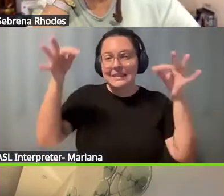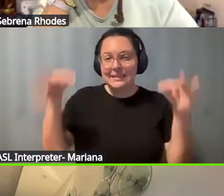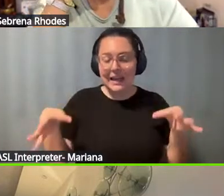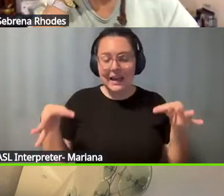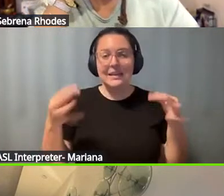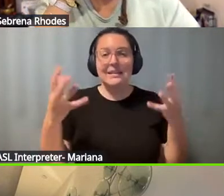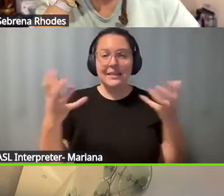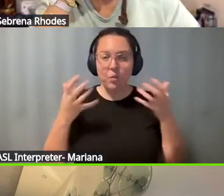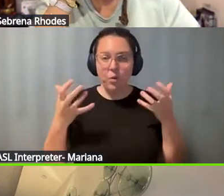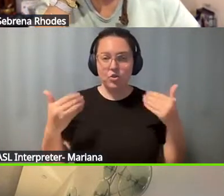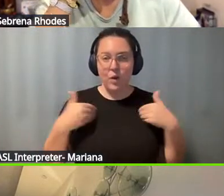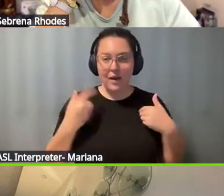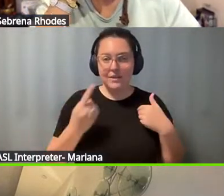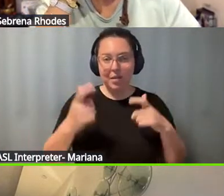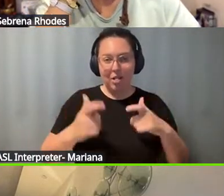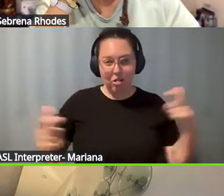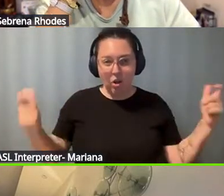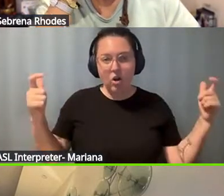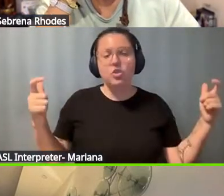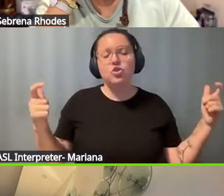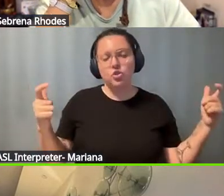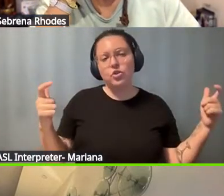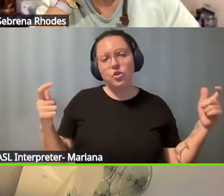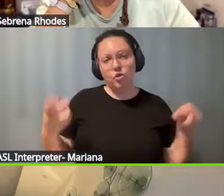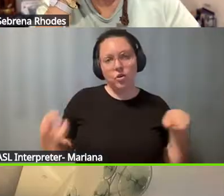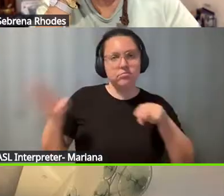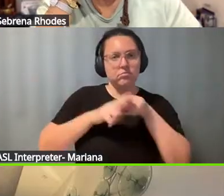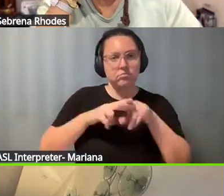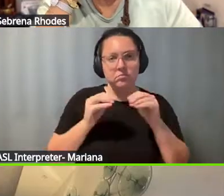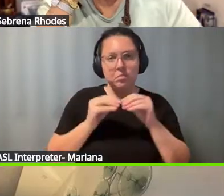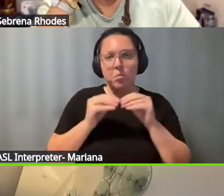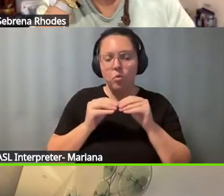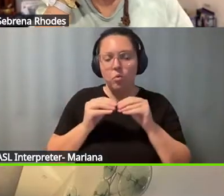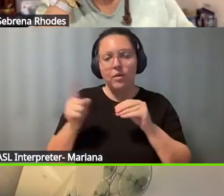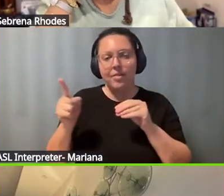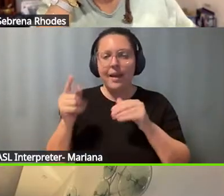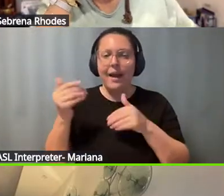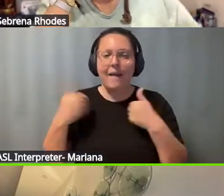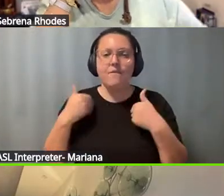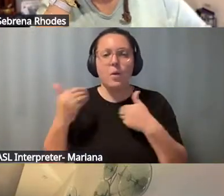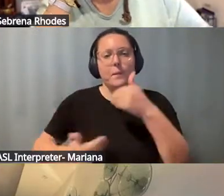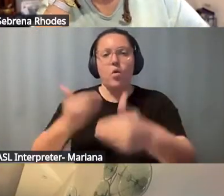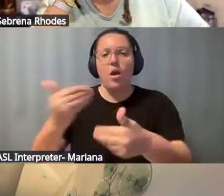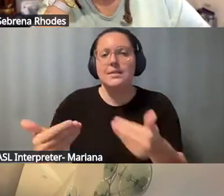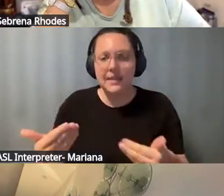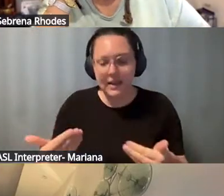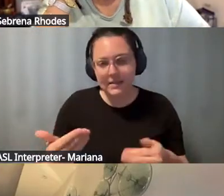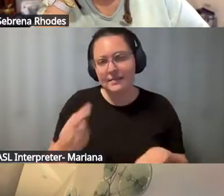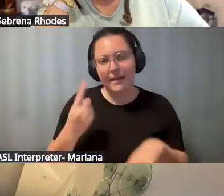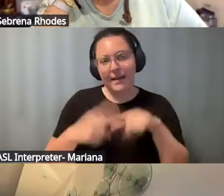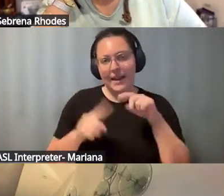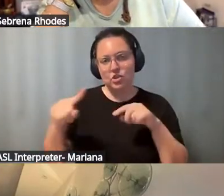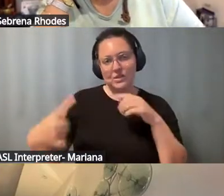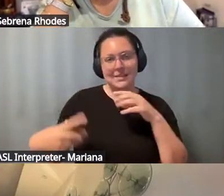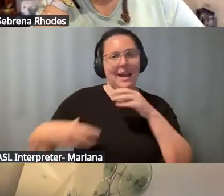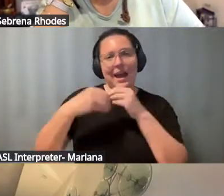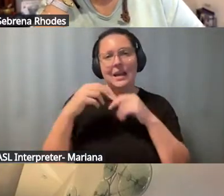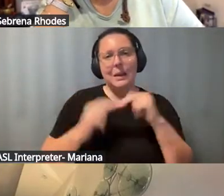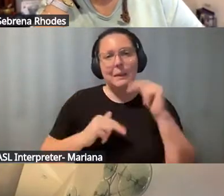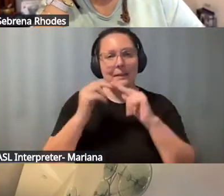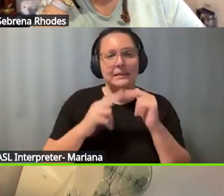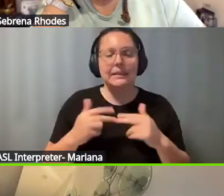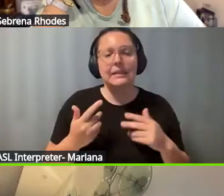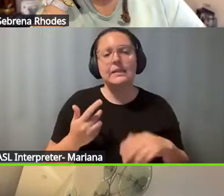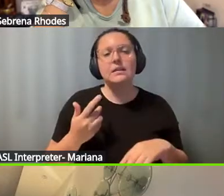something larger, there would be a process to go through. They couldn't just as of right, add a building. No request has been made at this